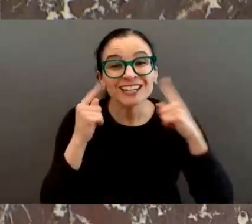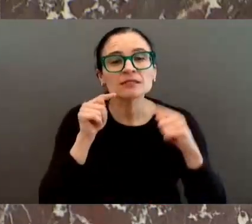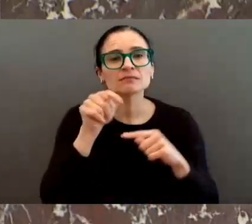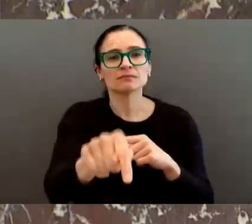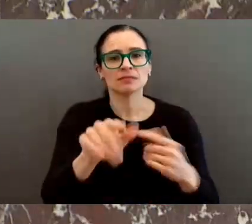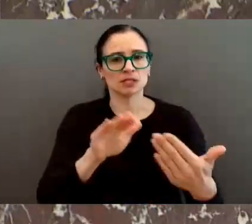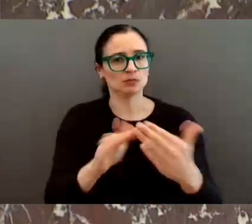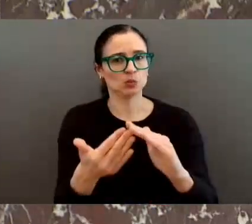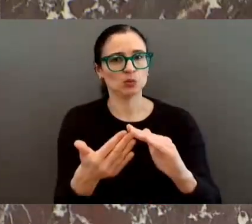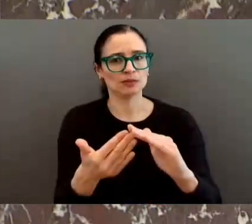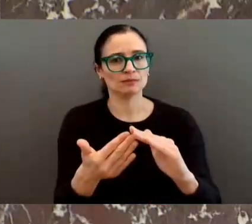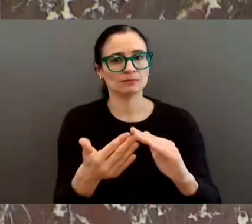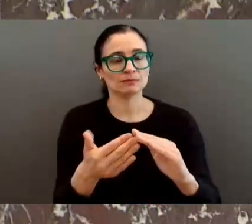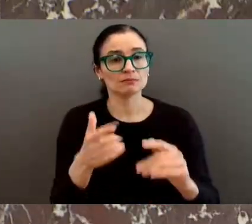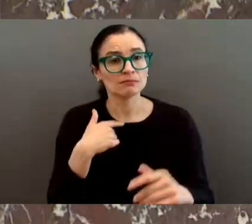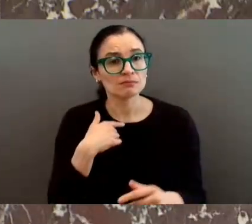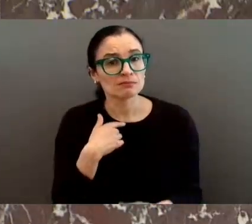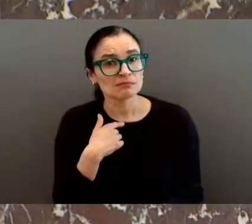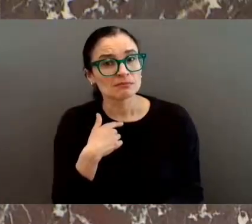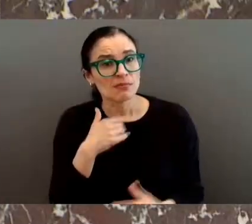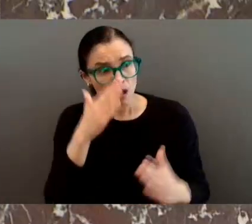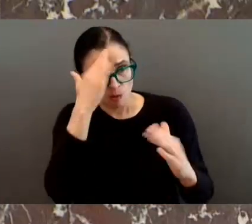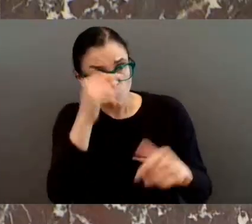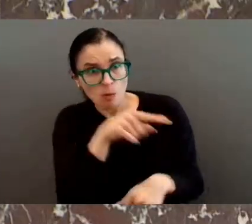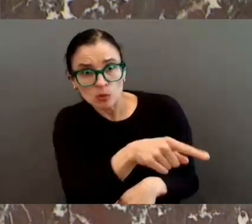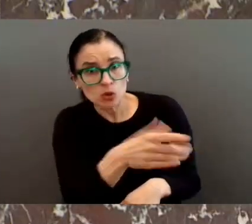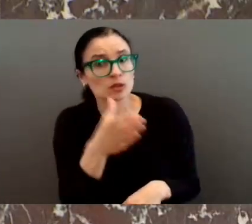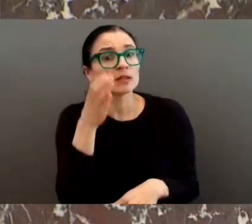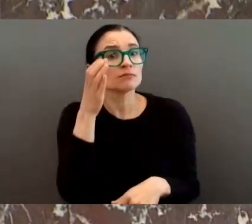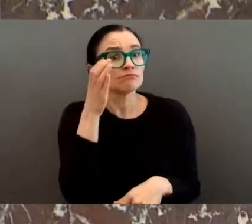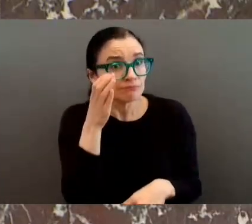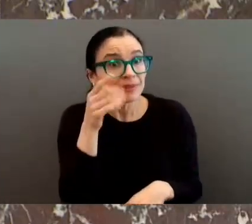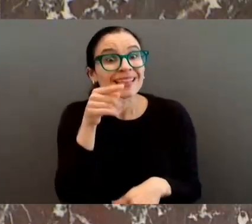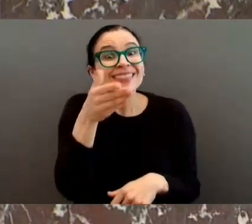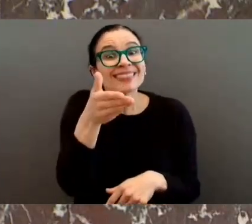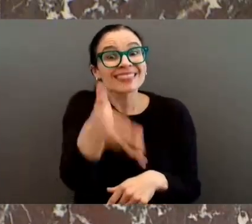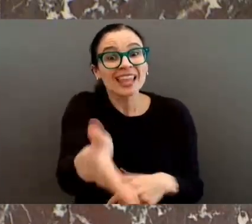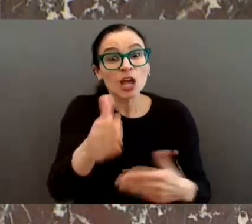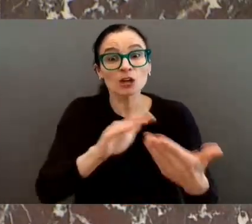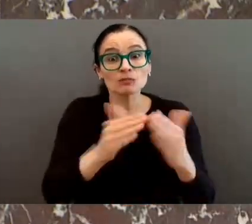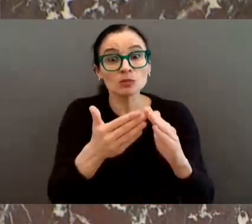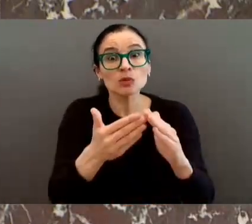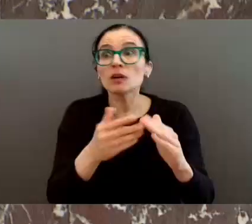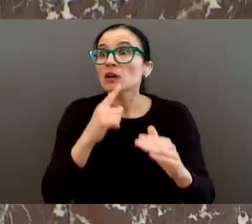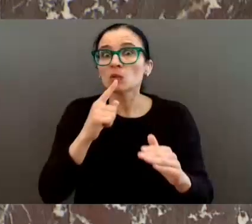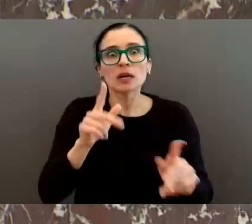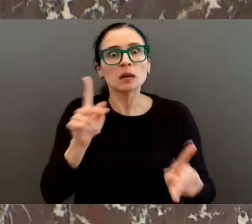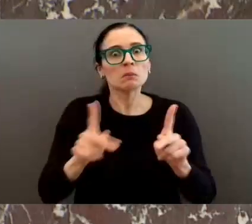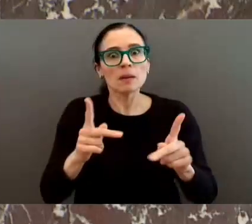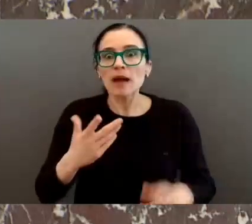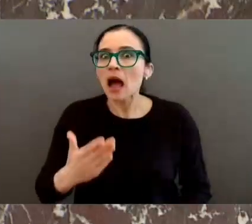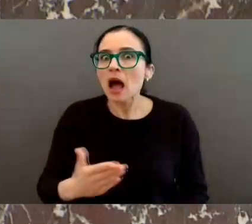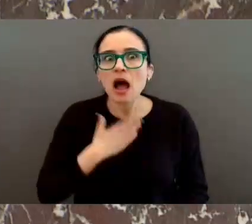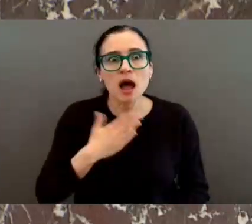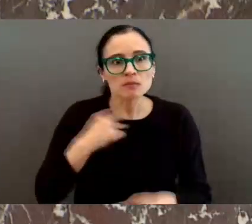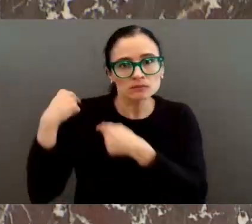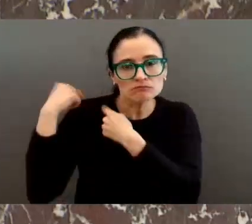in his community that people are pleased with the largest investment in housing in the history of Kamloops, Honourable